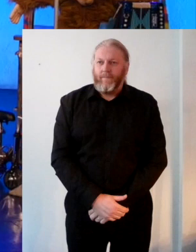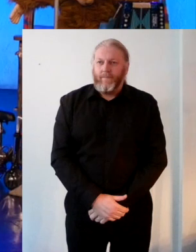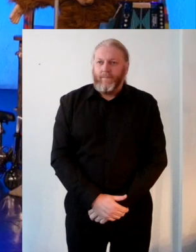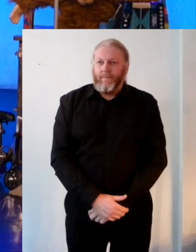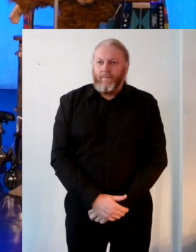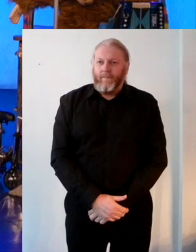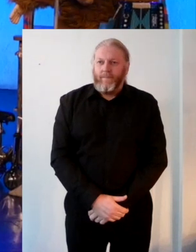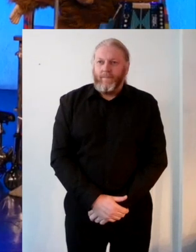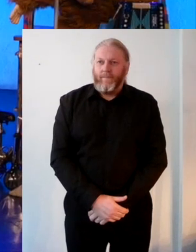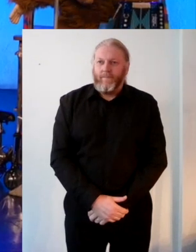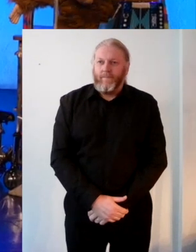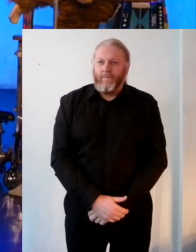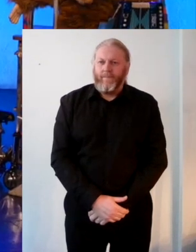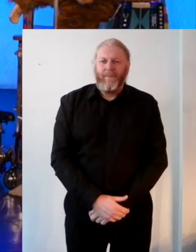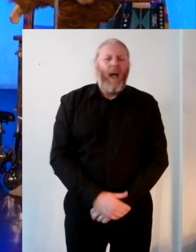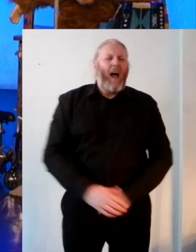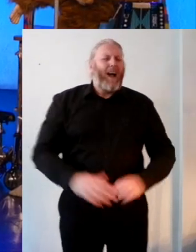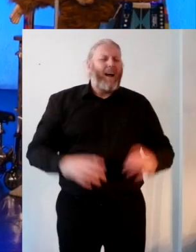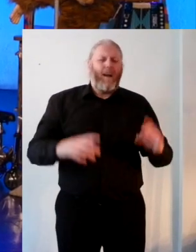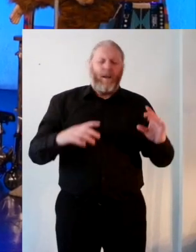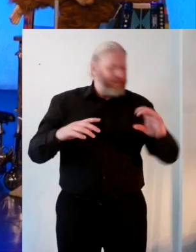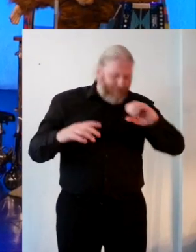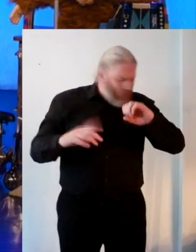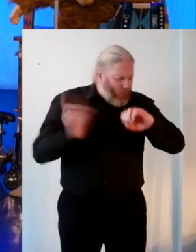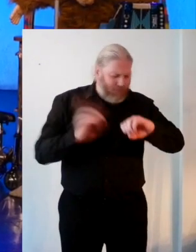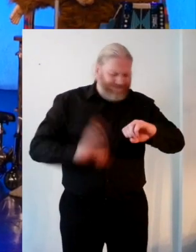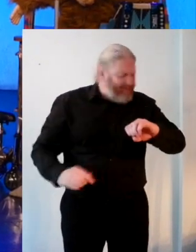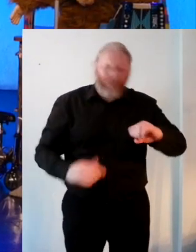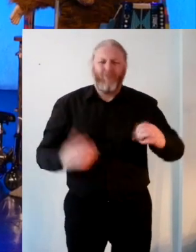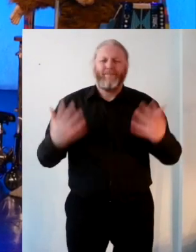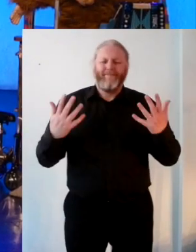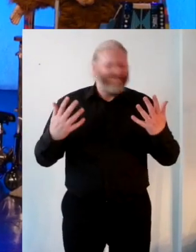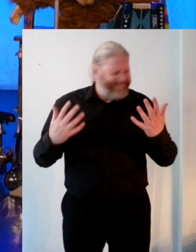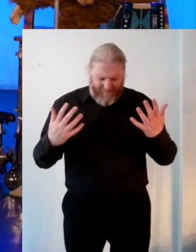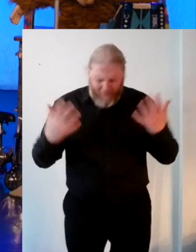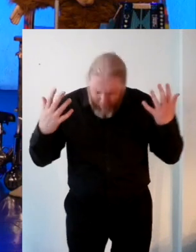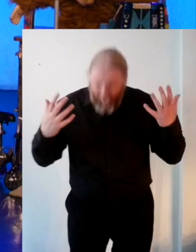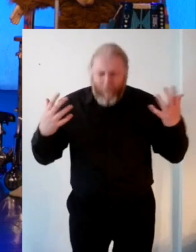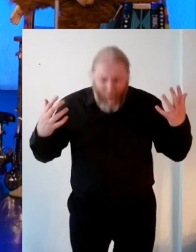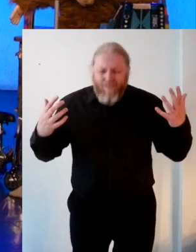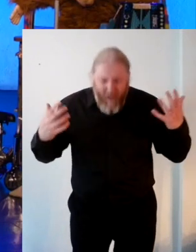I should tape it closed. No, no, no. I tape it closed.